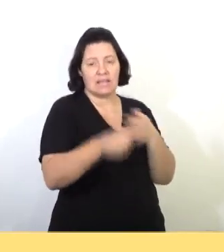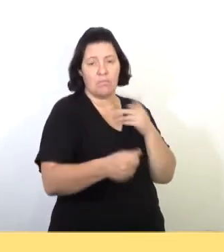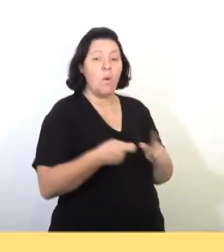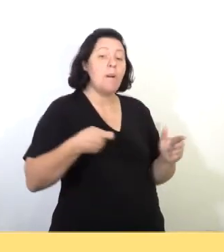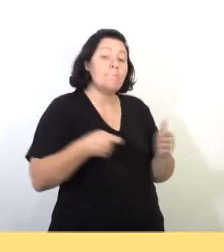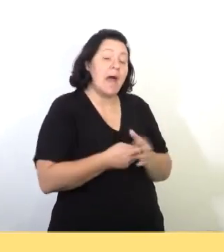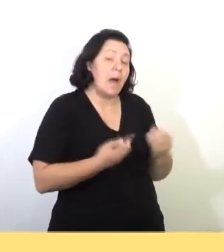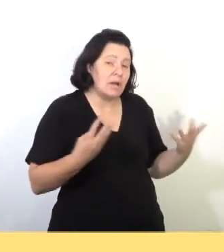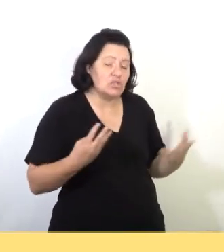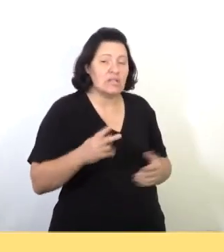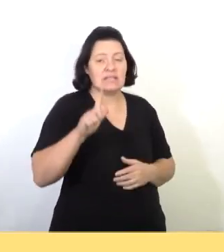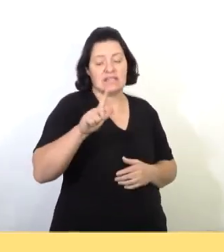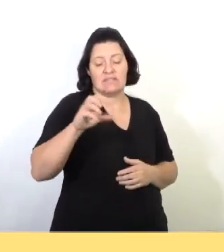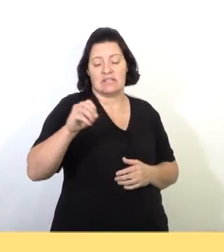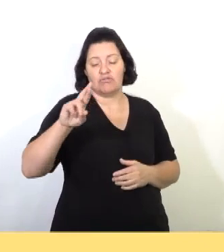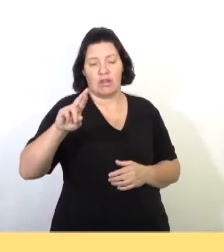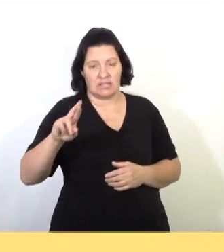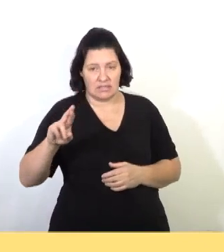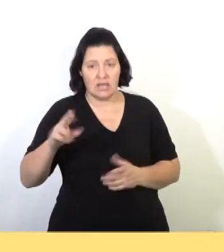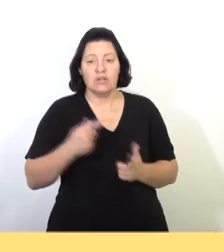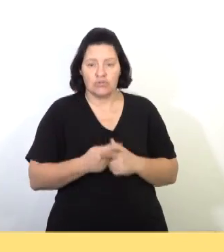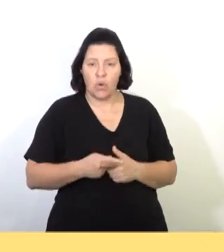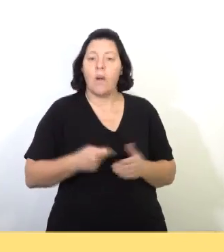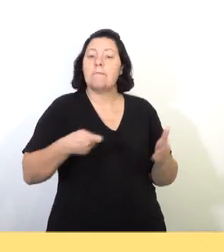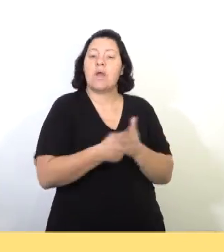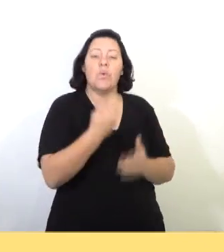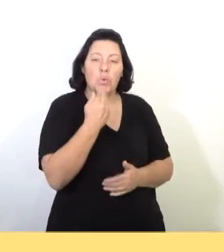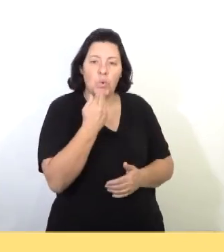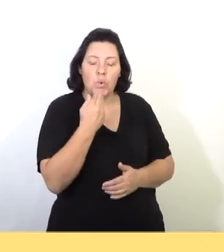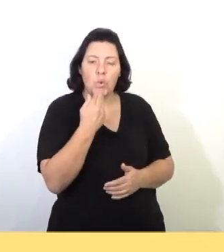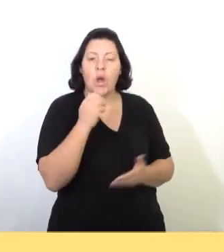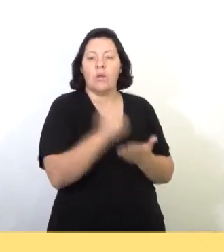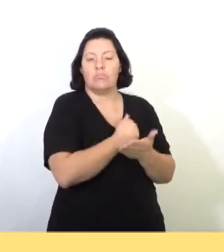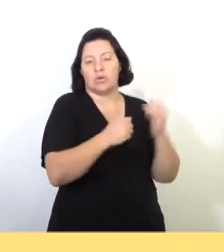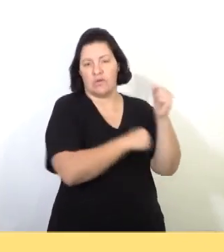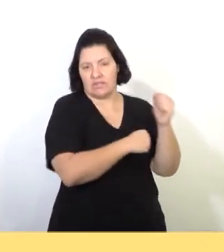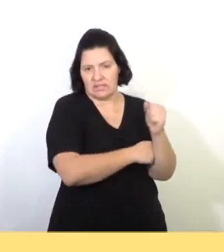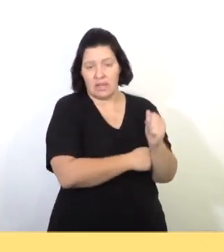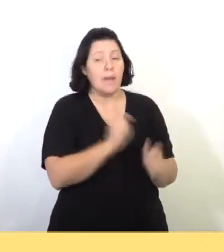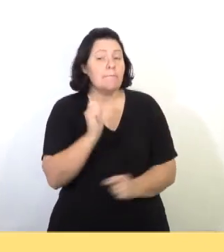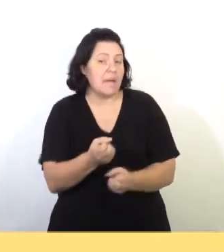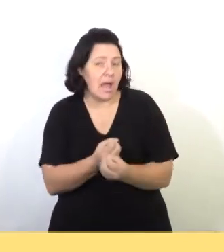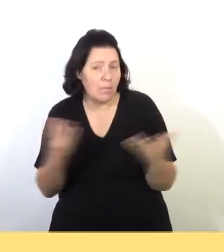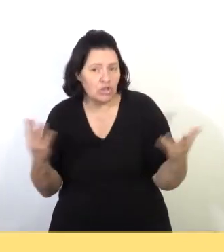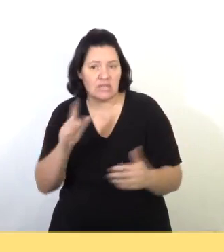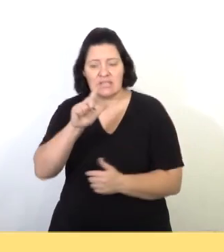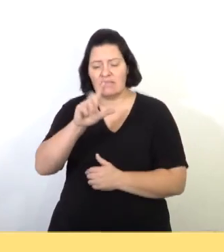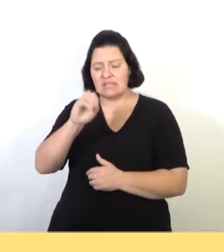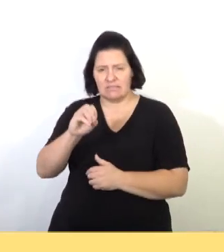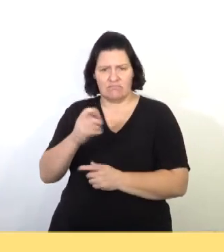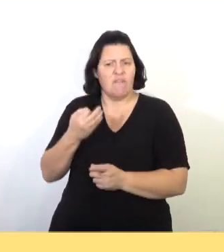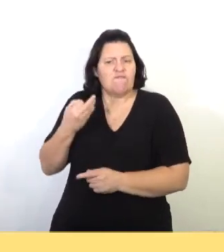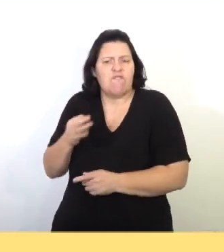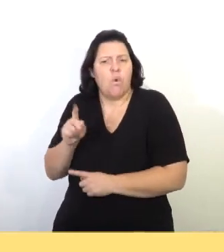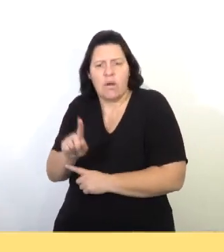paid 70 rand. So I come here, details, we paid the post office. How much did we pay? 70 rands. What was that